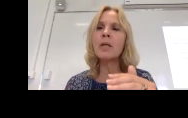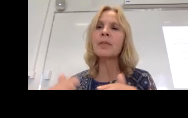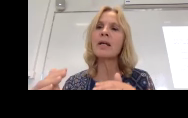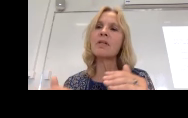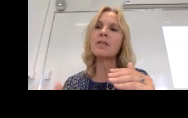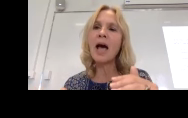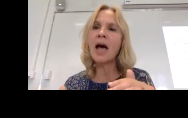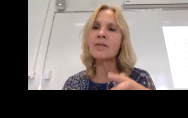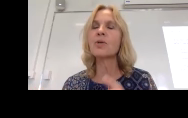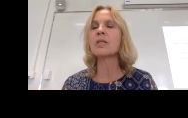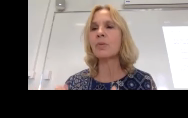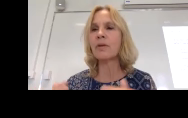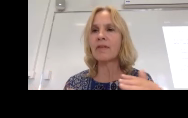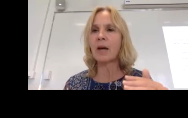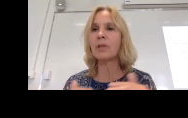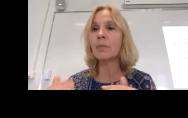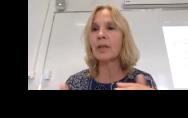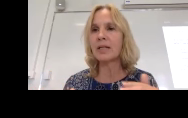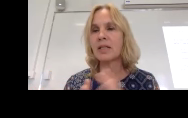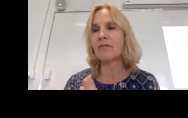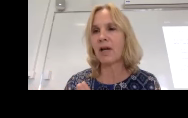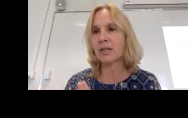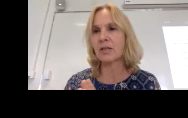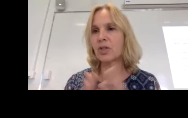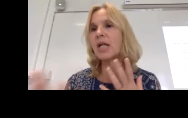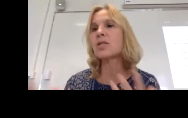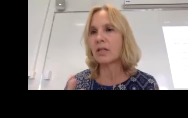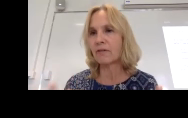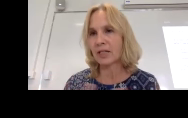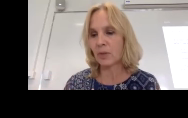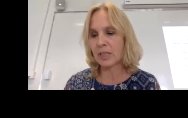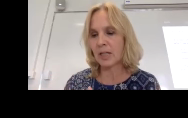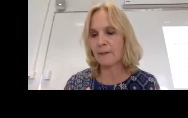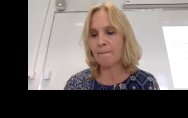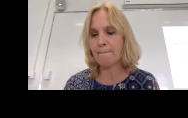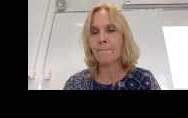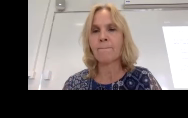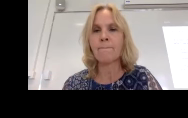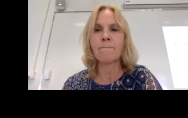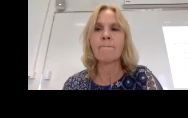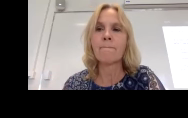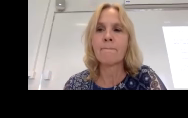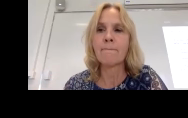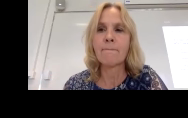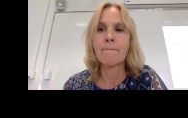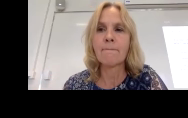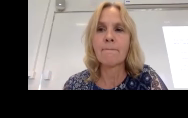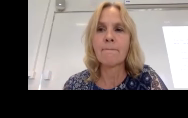So by manipulating the task, you can see whether that manipulates the effects, changes the effects that we see.